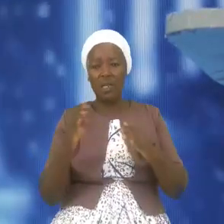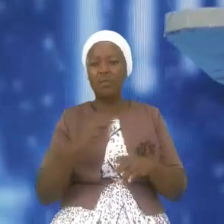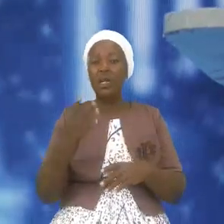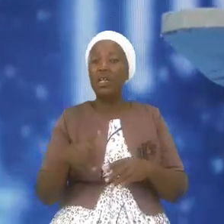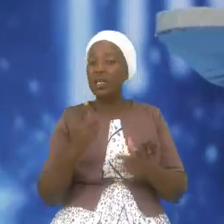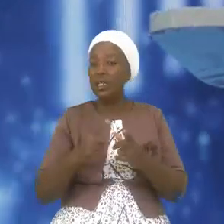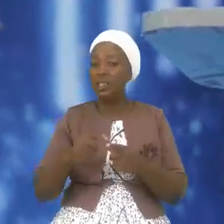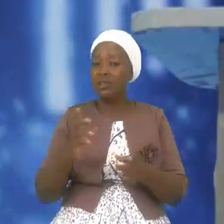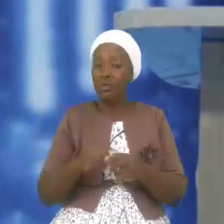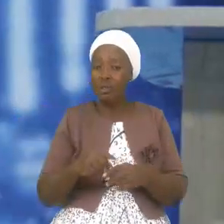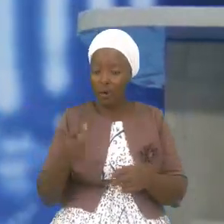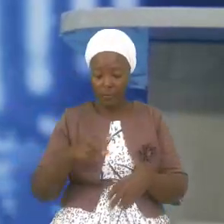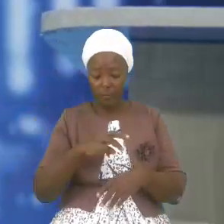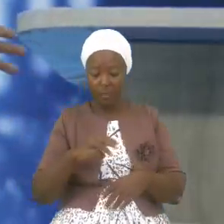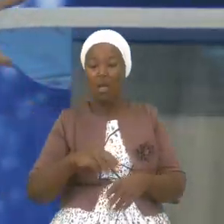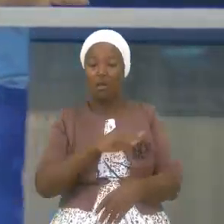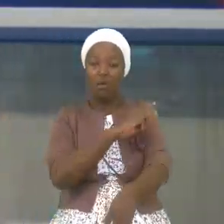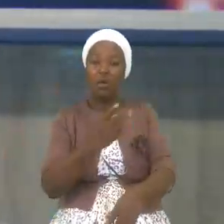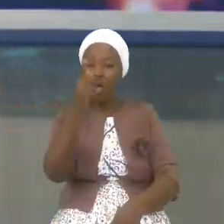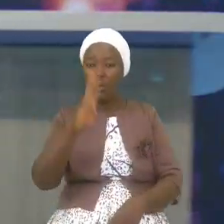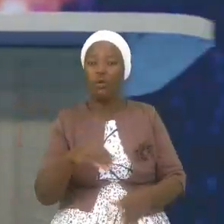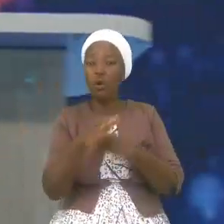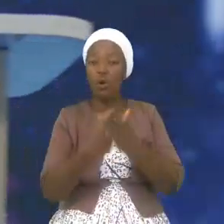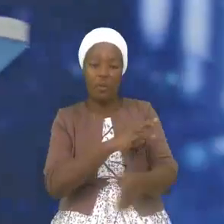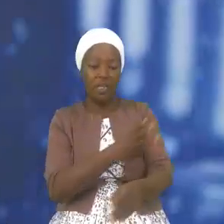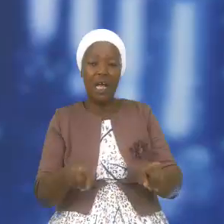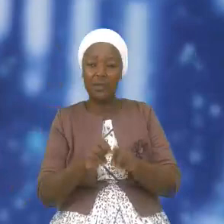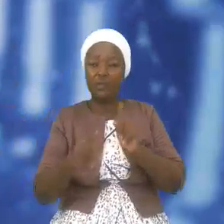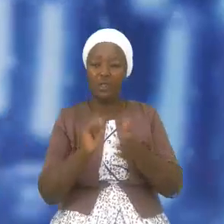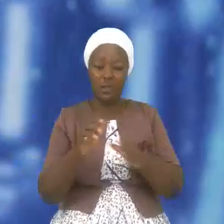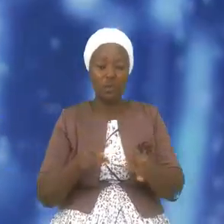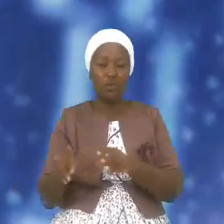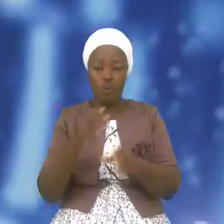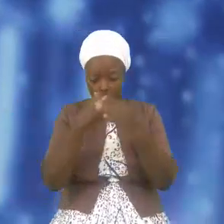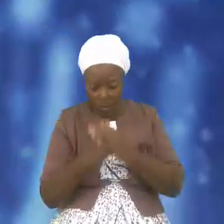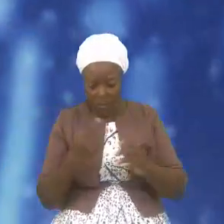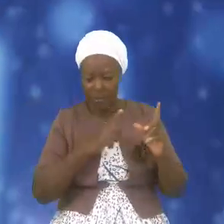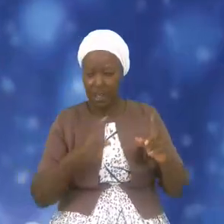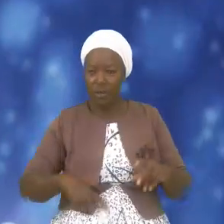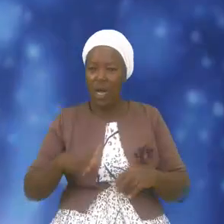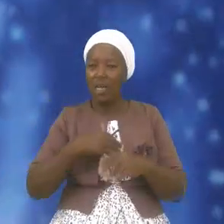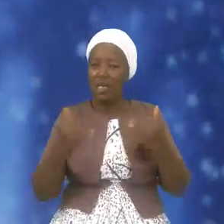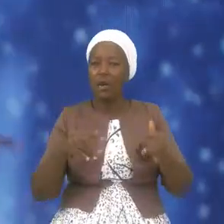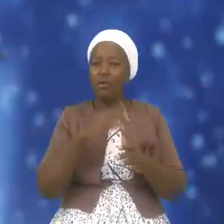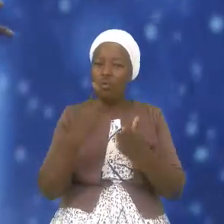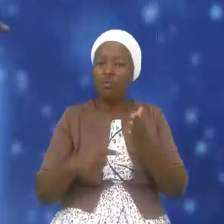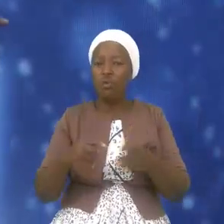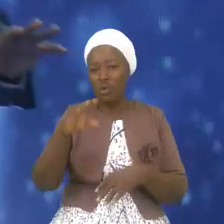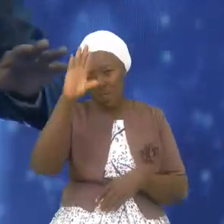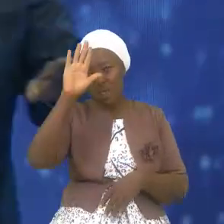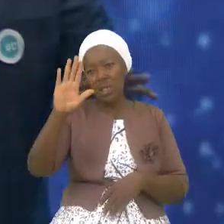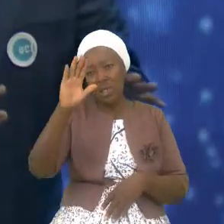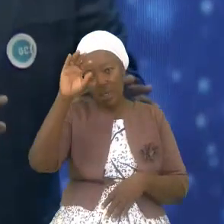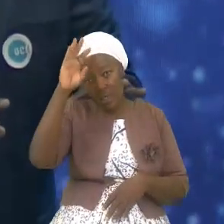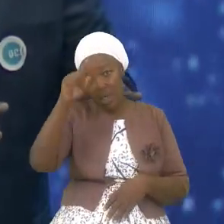Lord. And now what he did, all those wives together, all those concubines together, all those